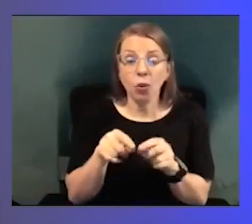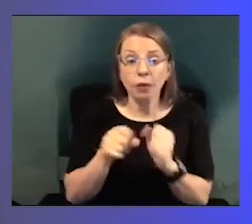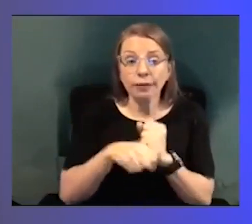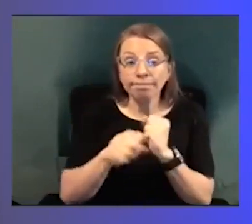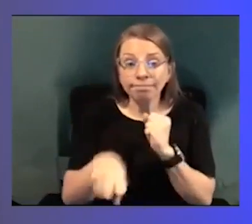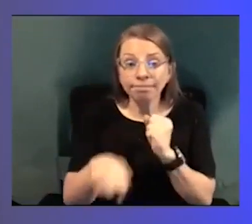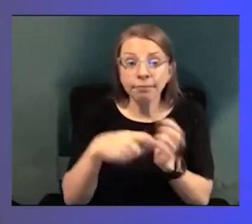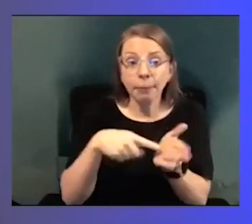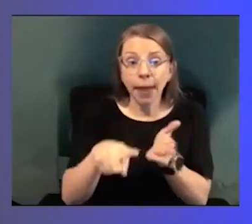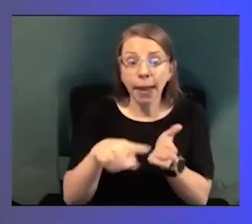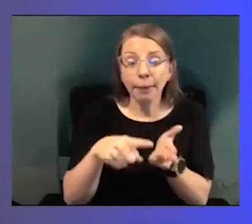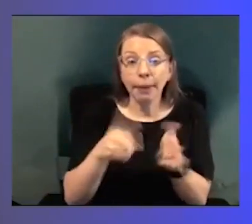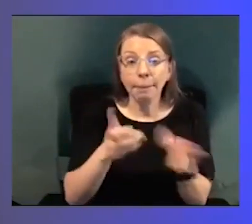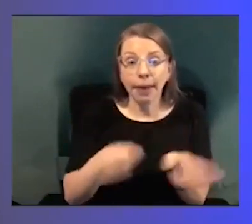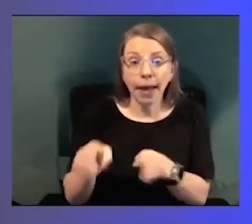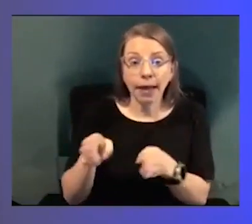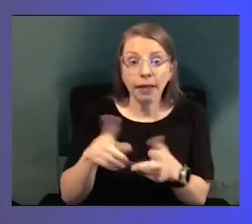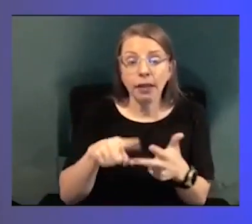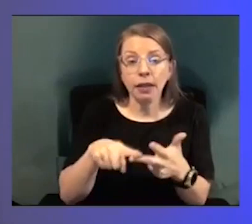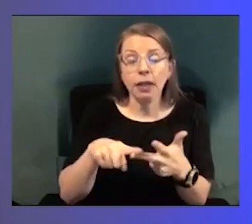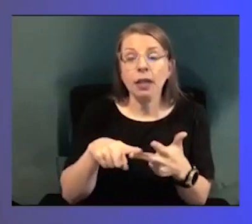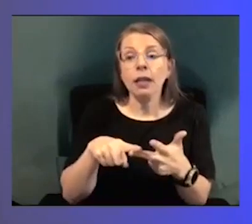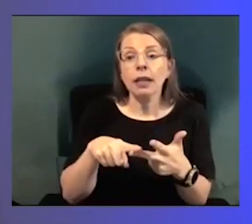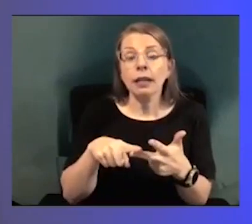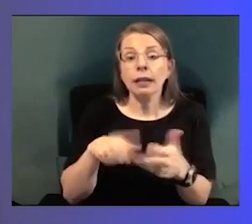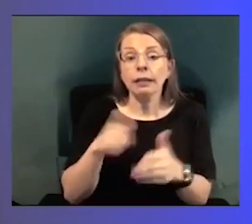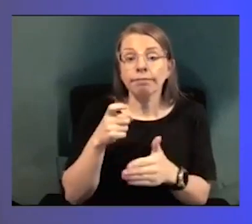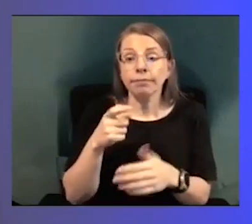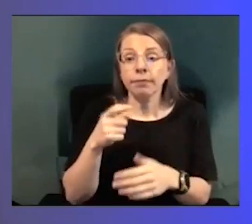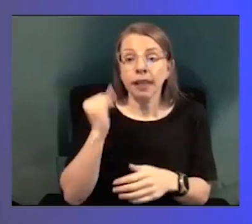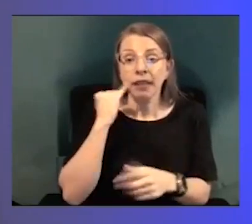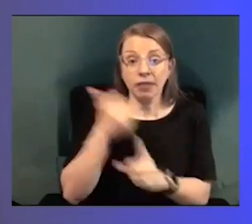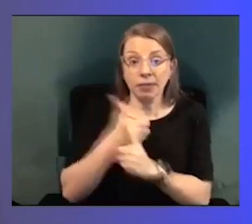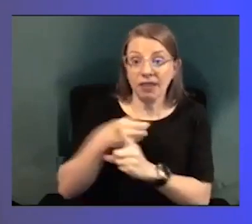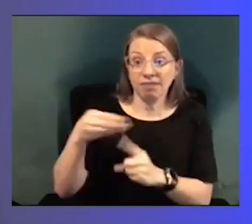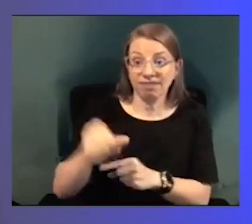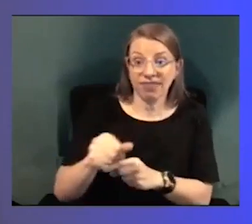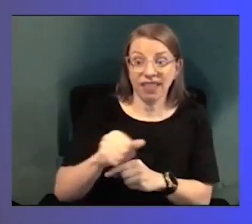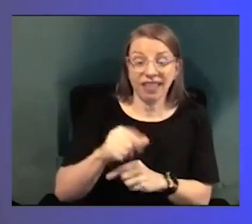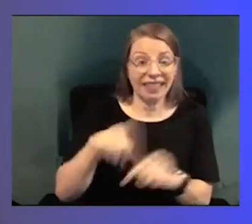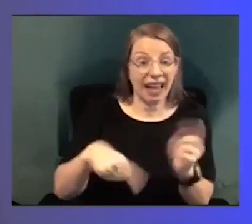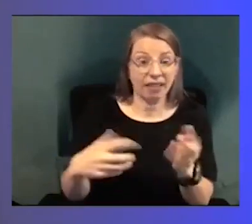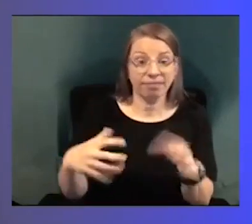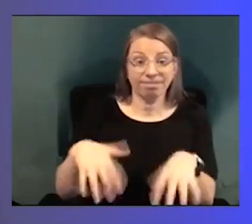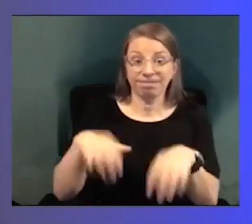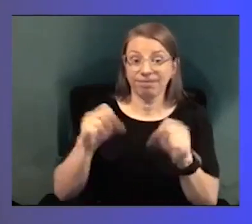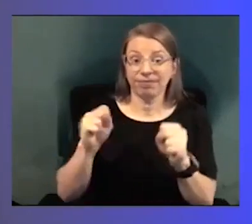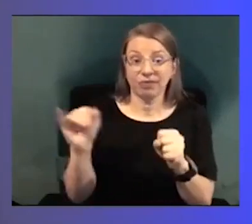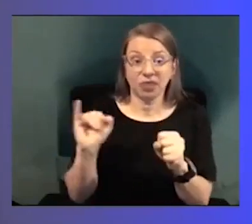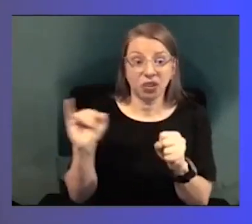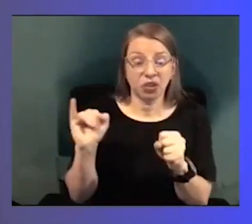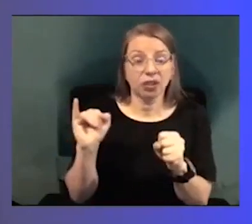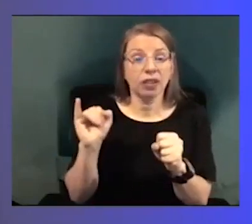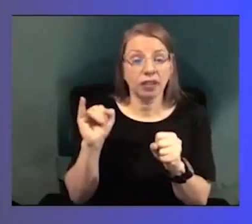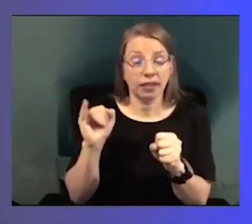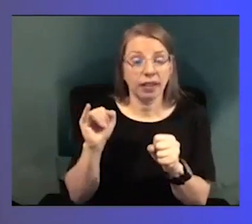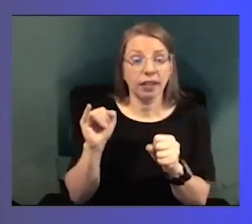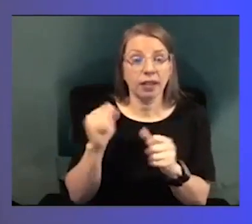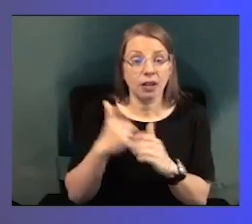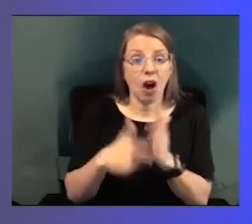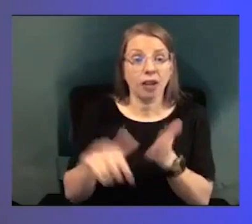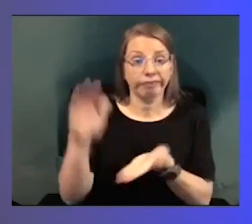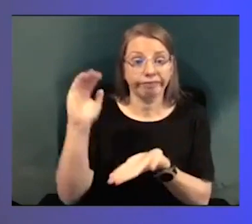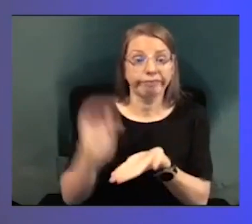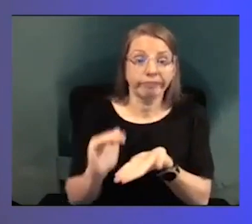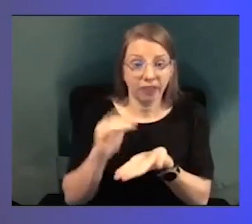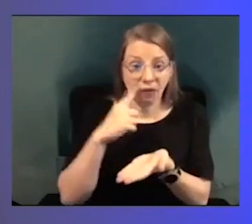for our self-pay patients that cannot get insured. So we have a whole array of programs. We're really here to help patients get the care they